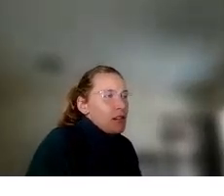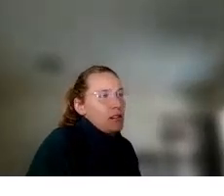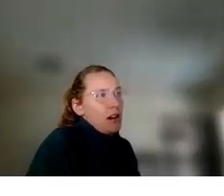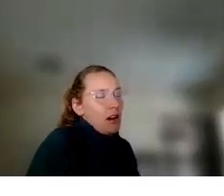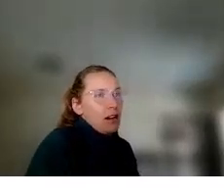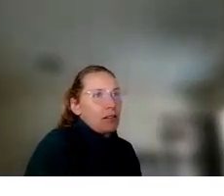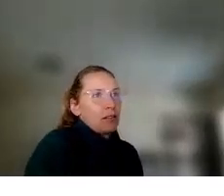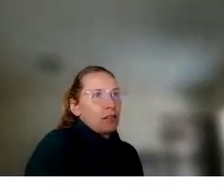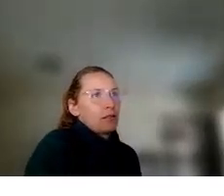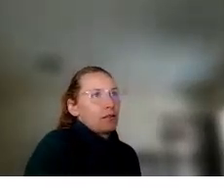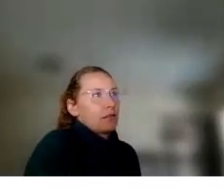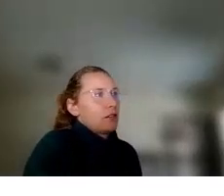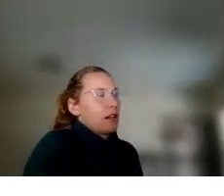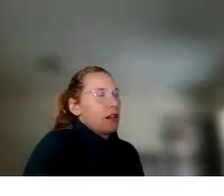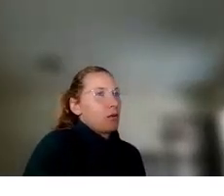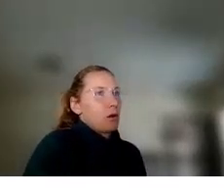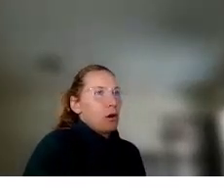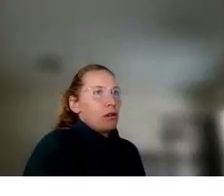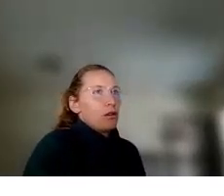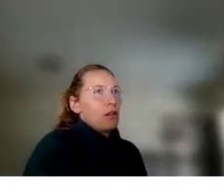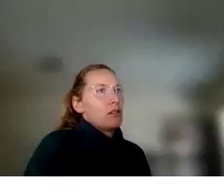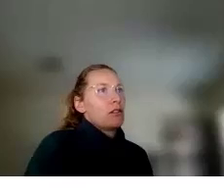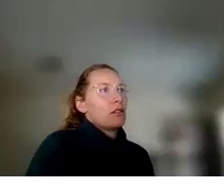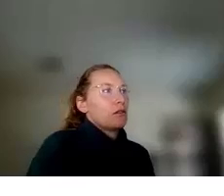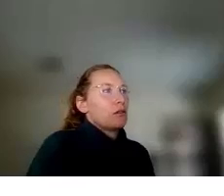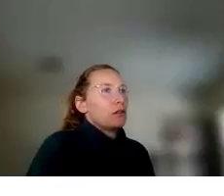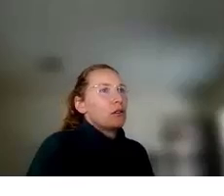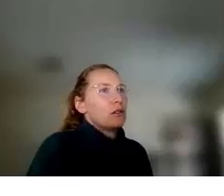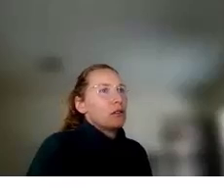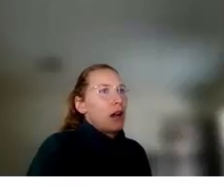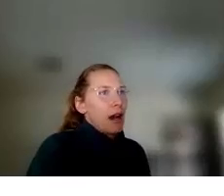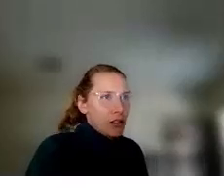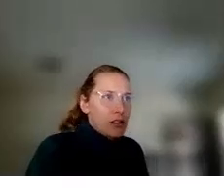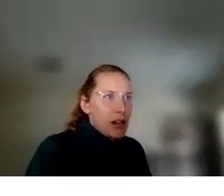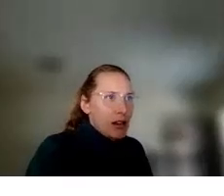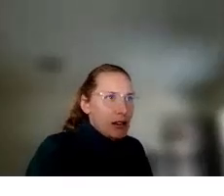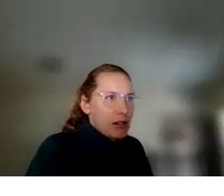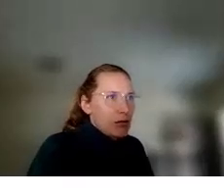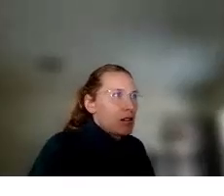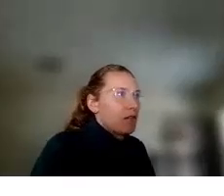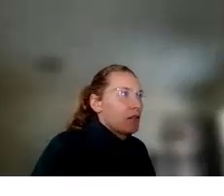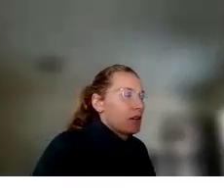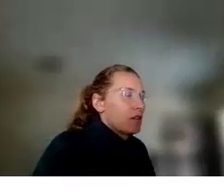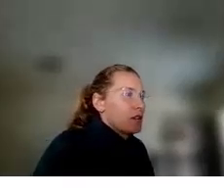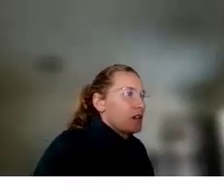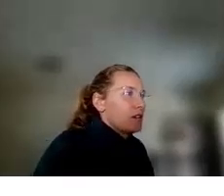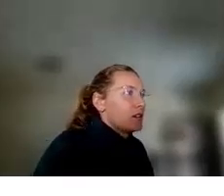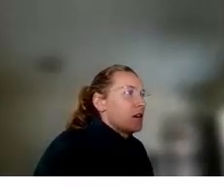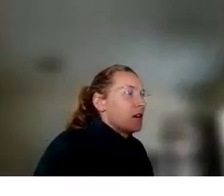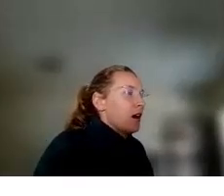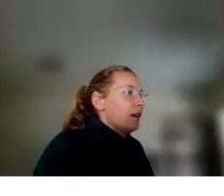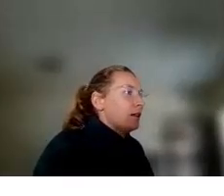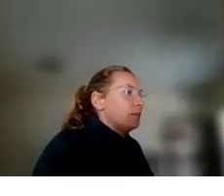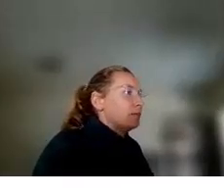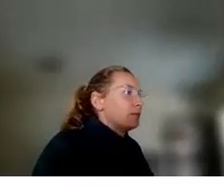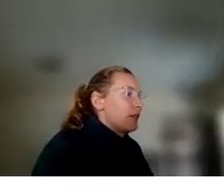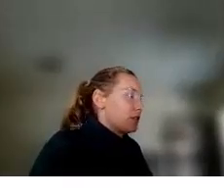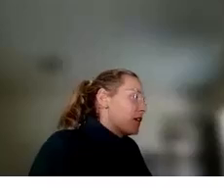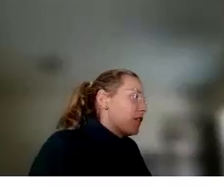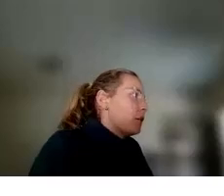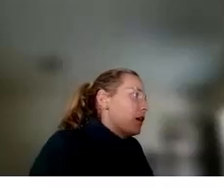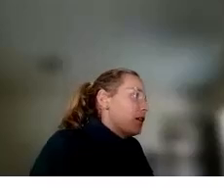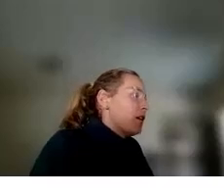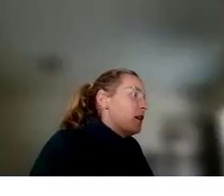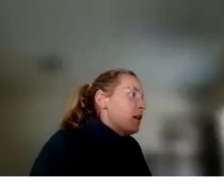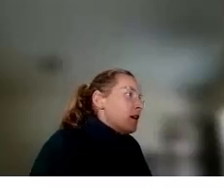at their CSR, they can enroll into IHSS and receive those services,